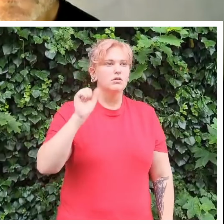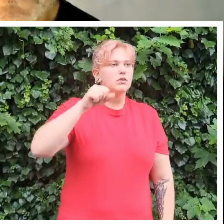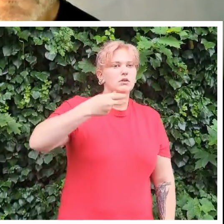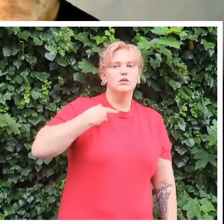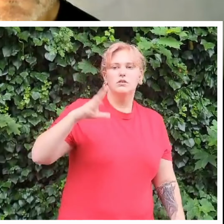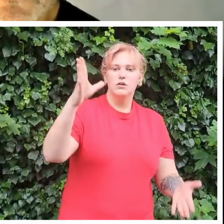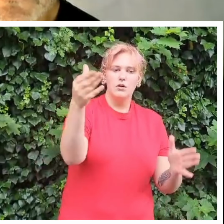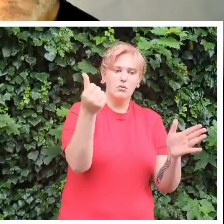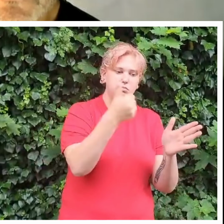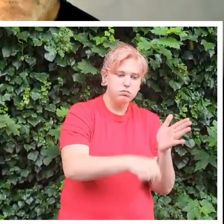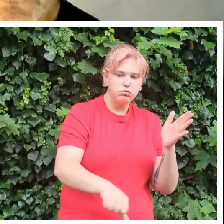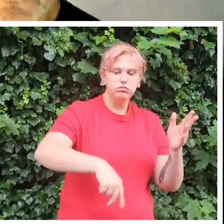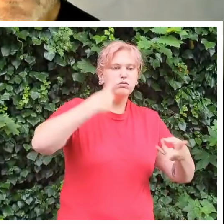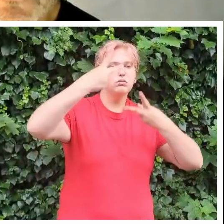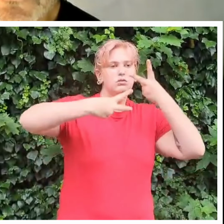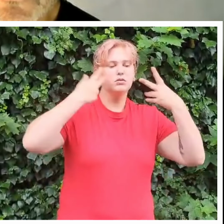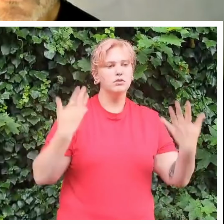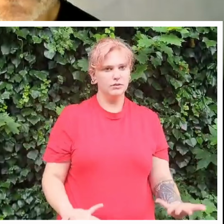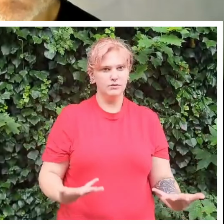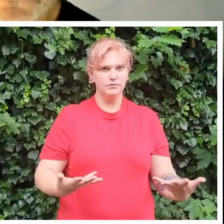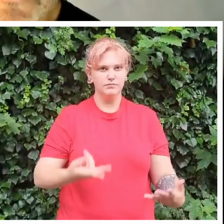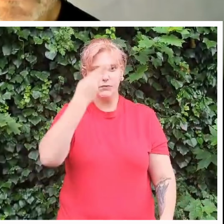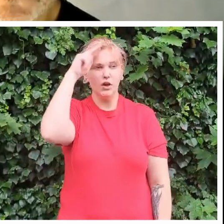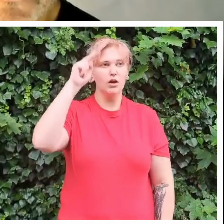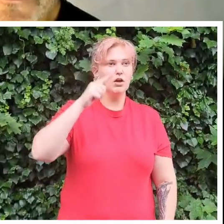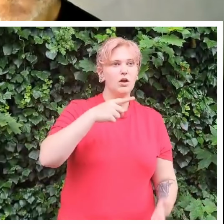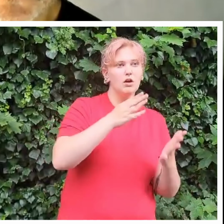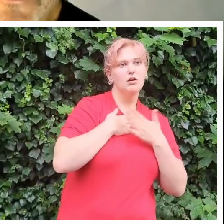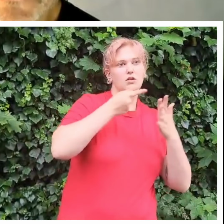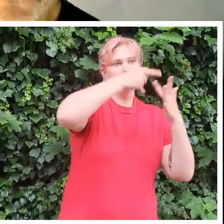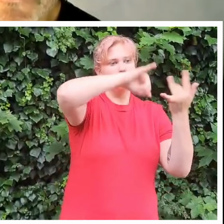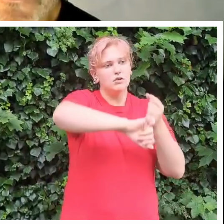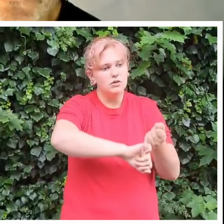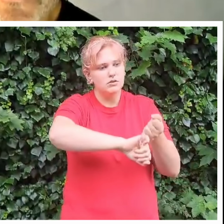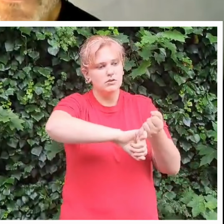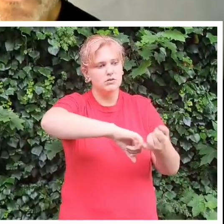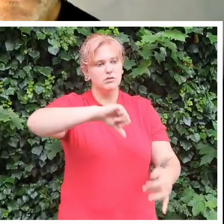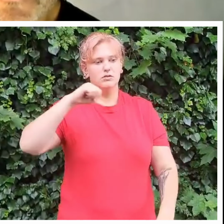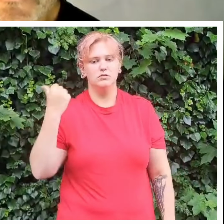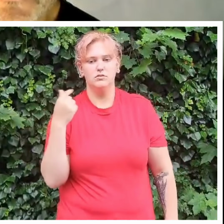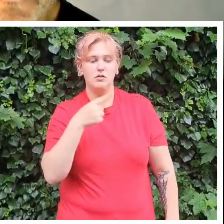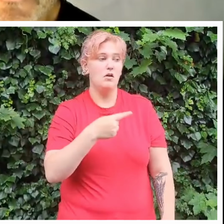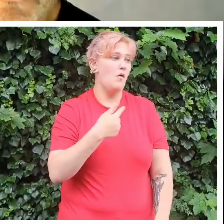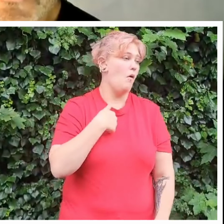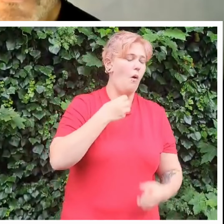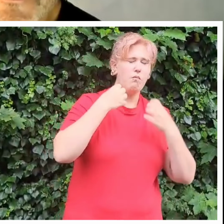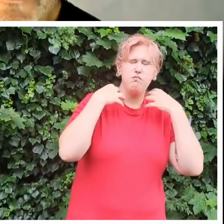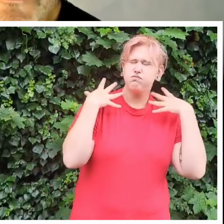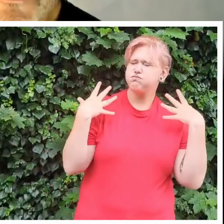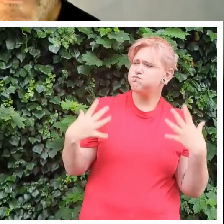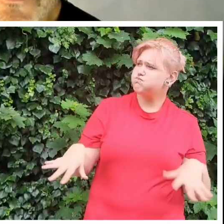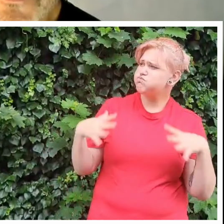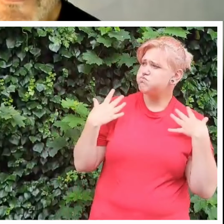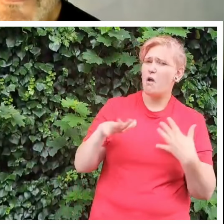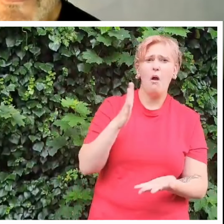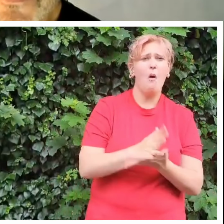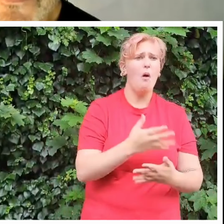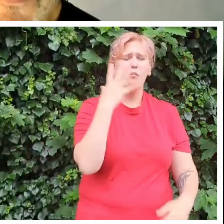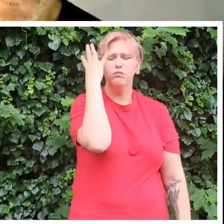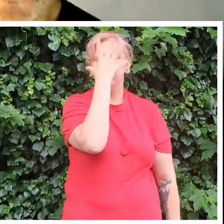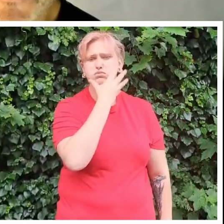And so we've come up with this song now called Love Is, and well, I'm just blown away. It is